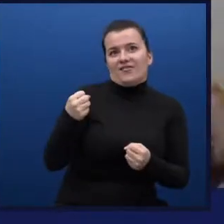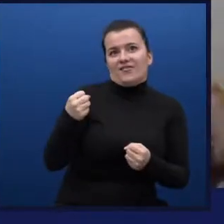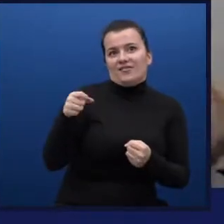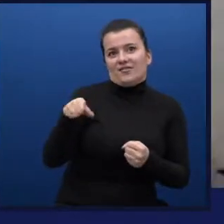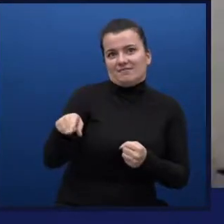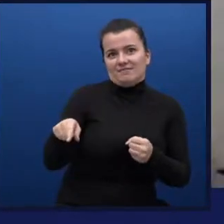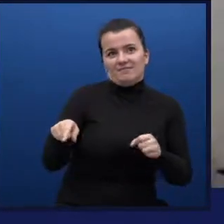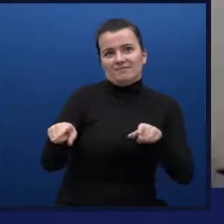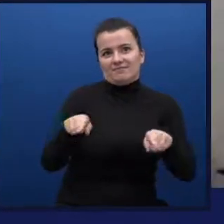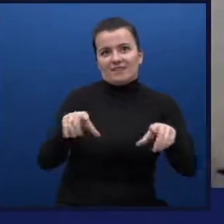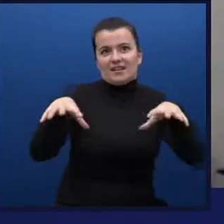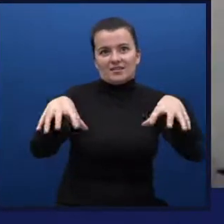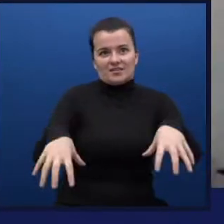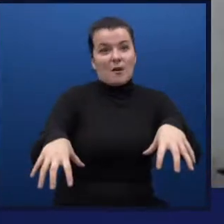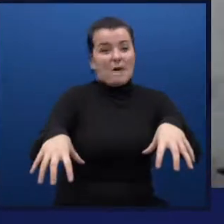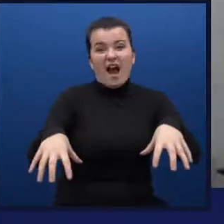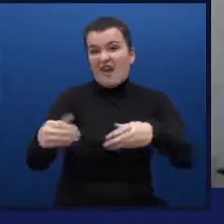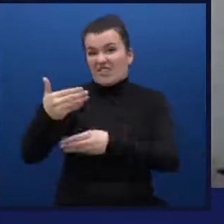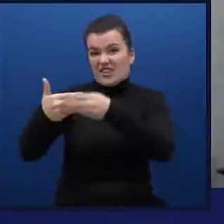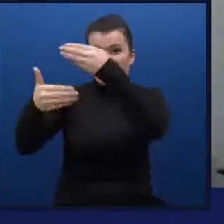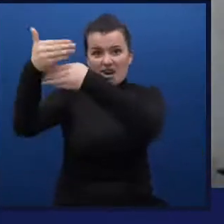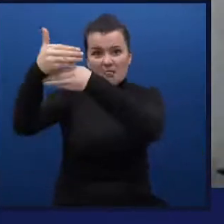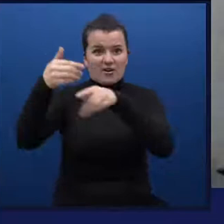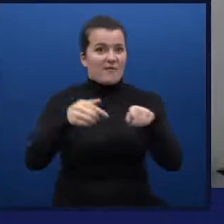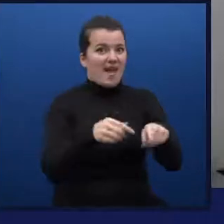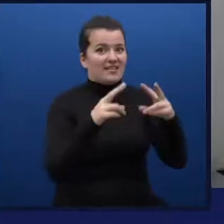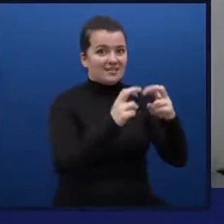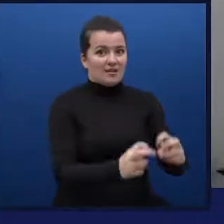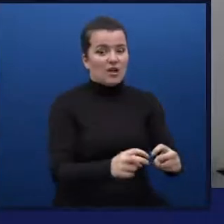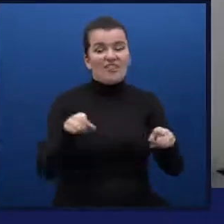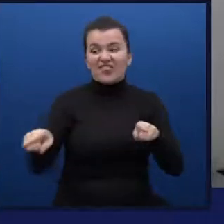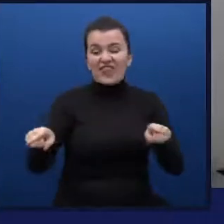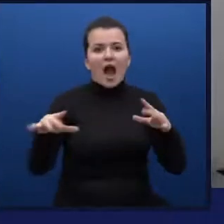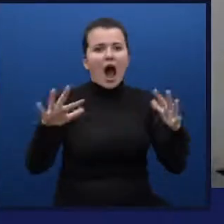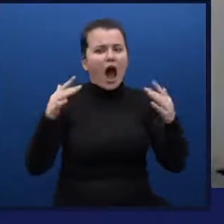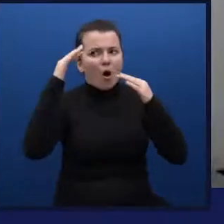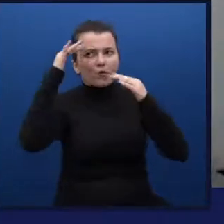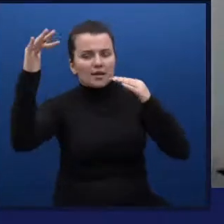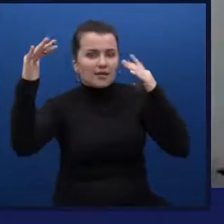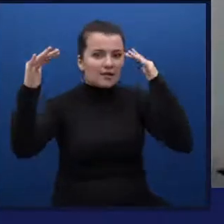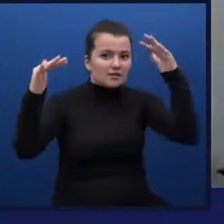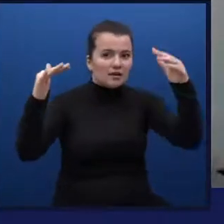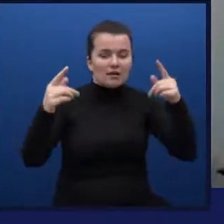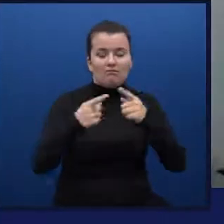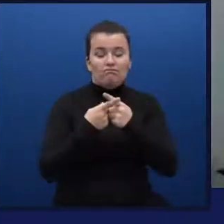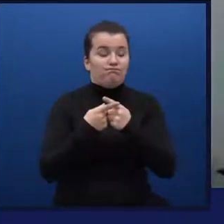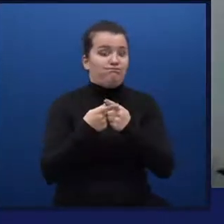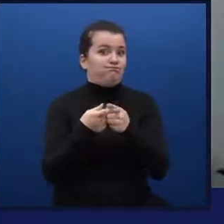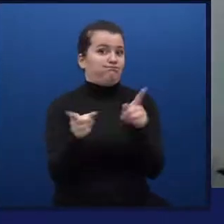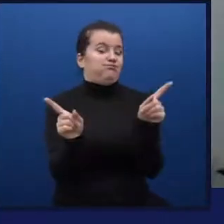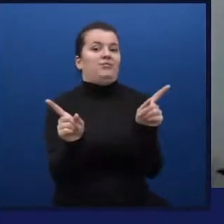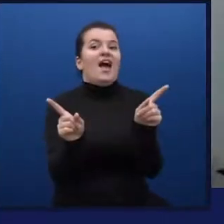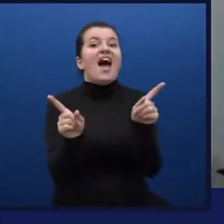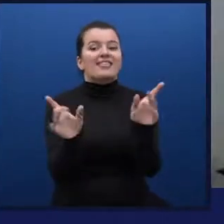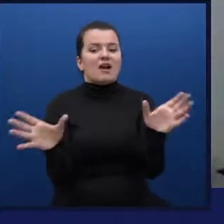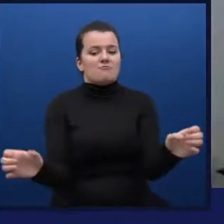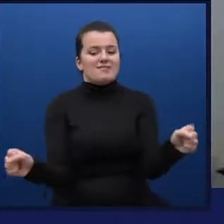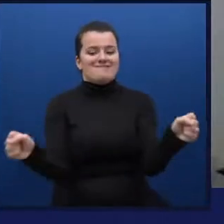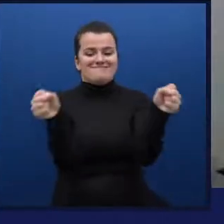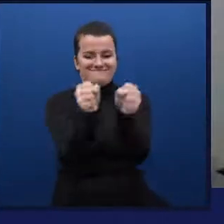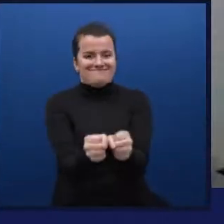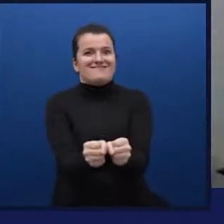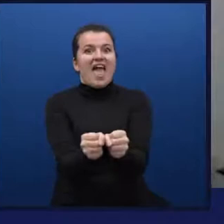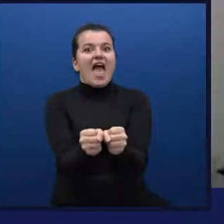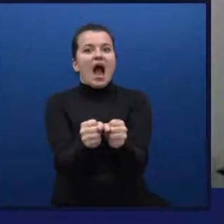data science team, and they think completely differently. But that diversity of thought creates much better outcomes. And I